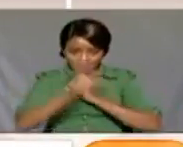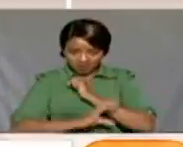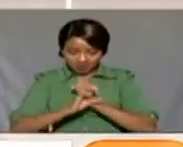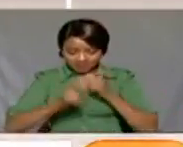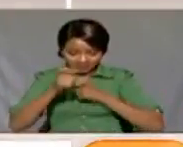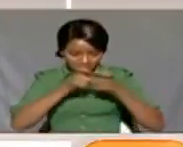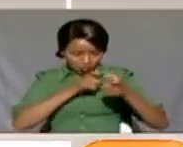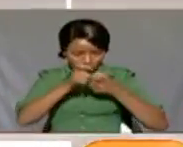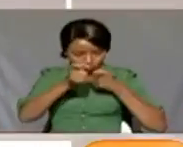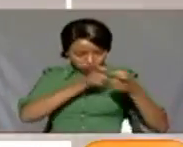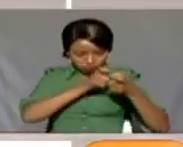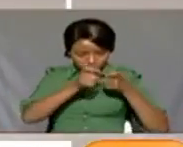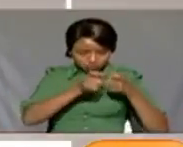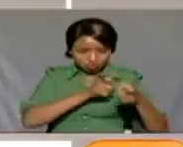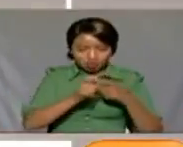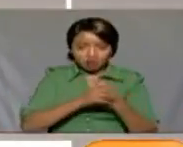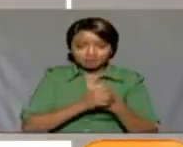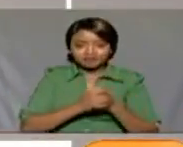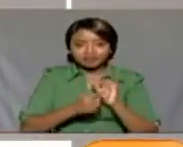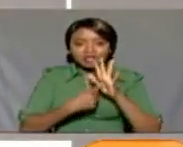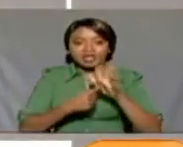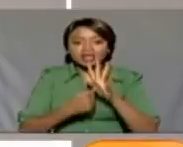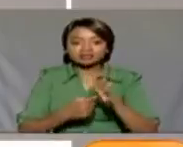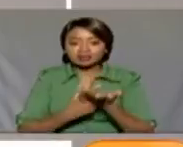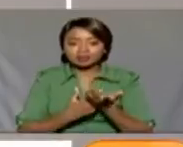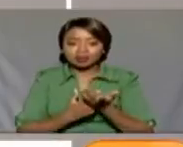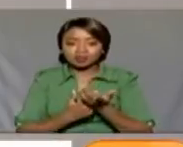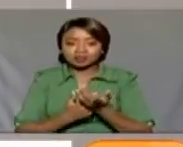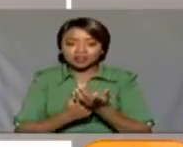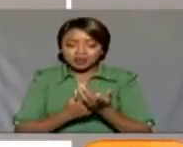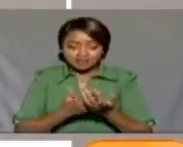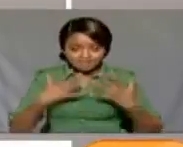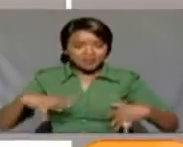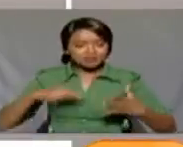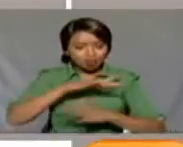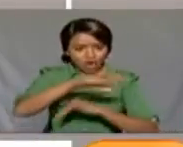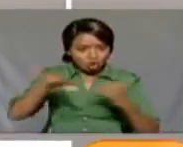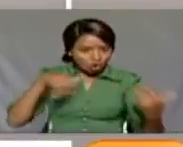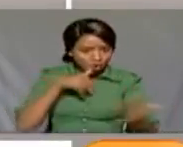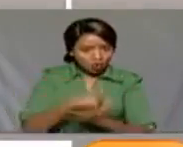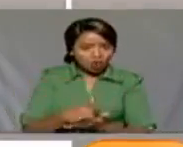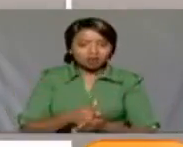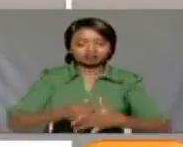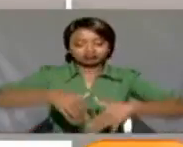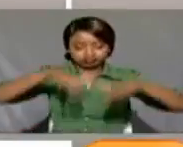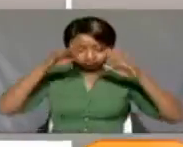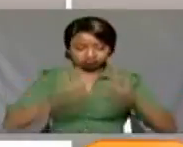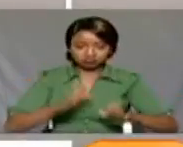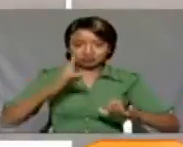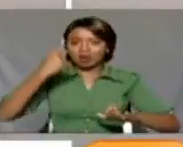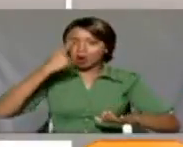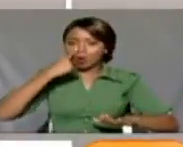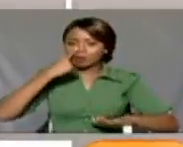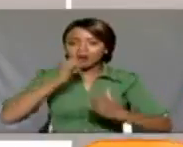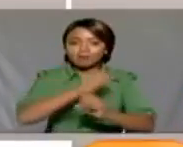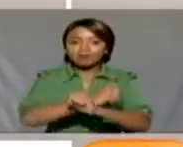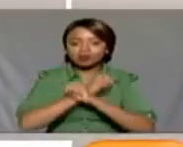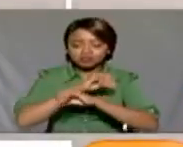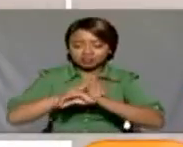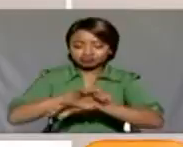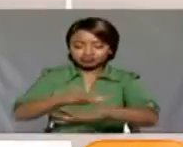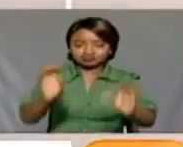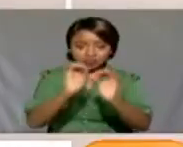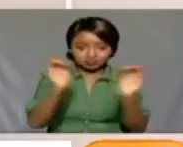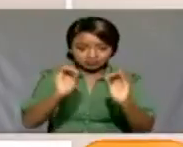been, for instance, the closure of those cities to make sure that people do not travel, or at least the disease does not spread easy. As to